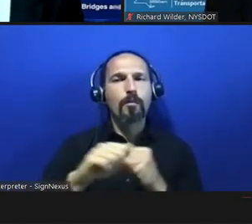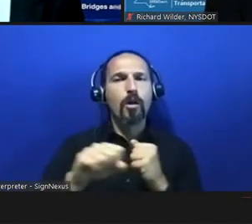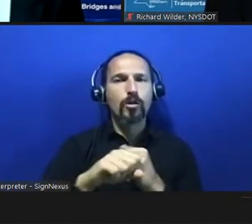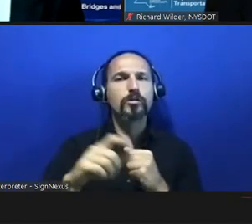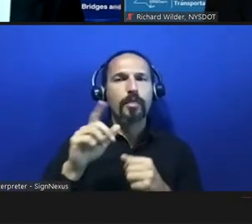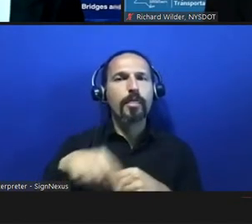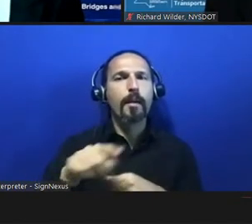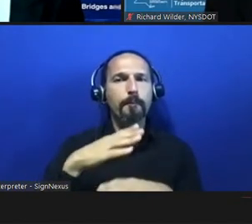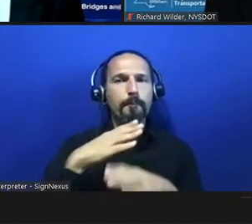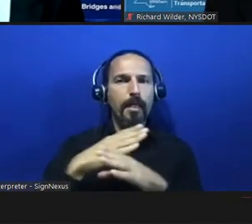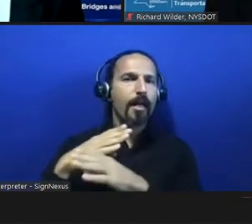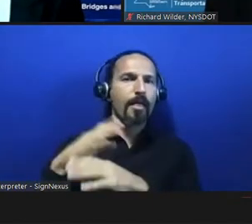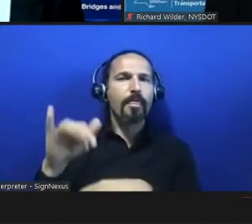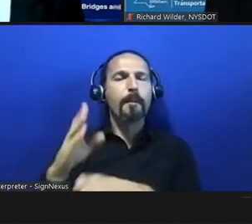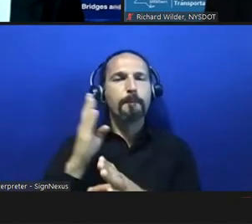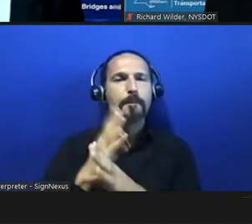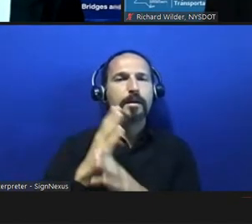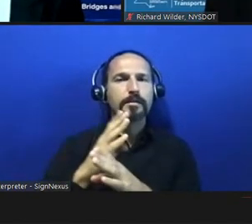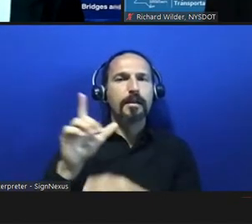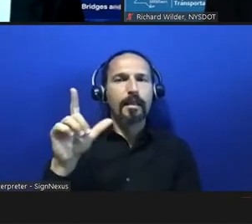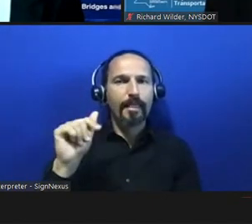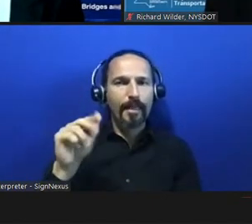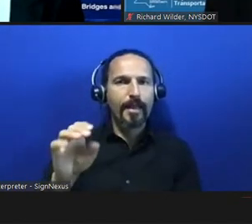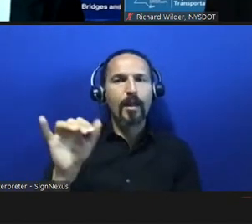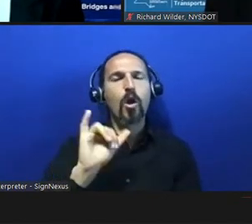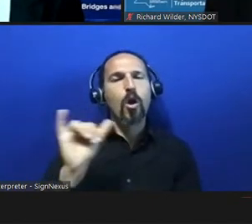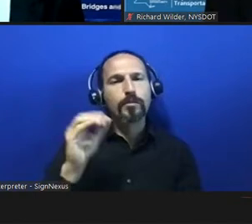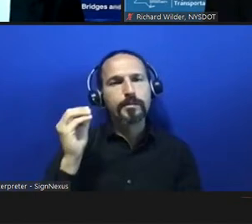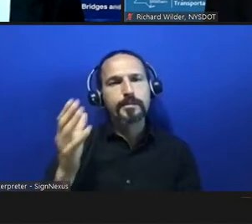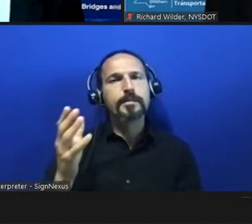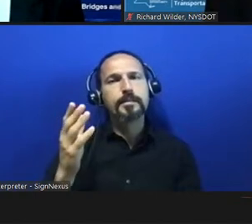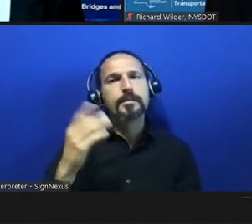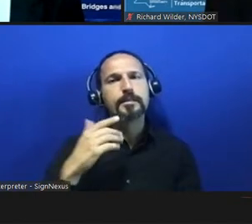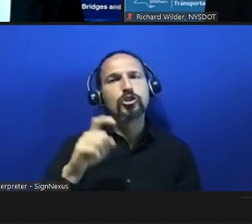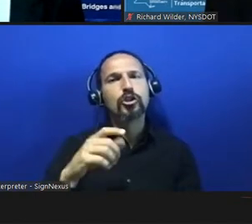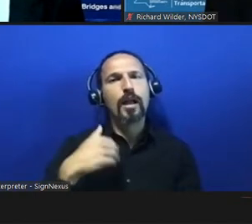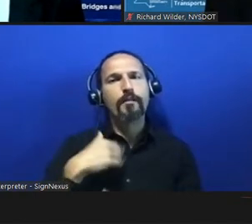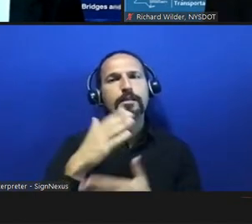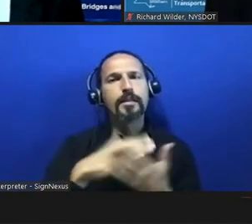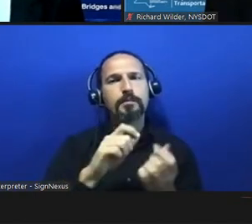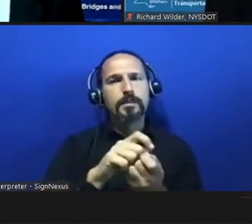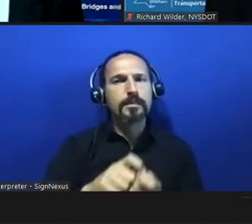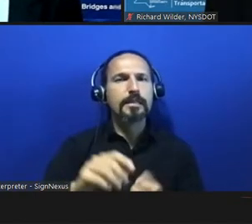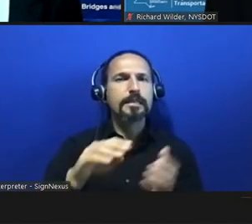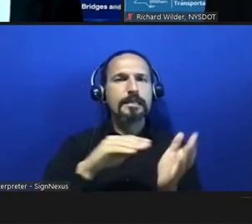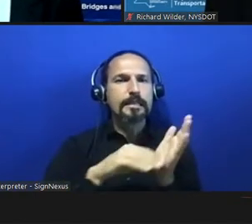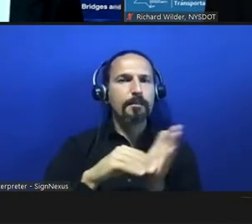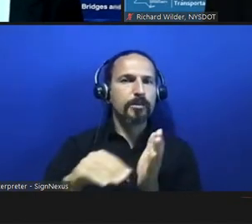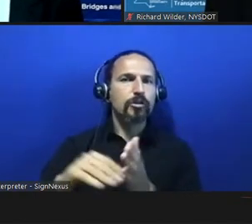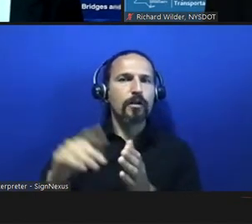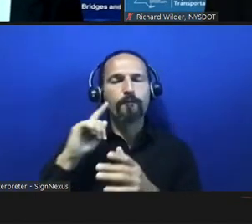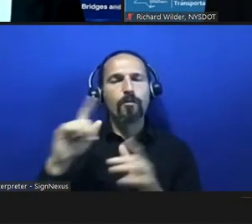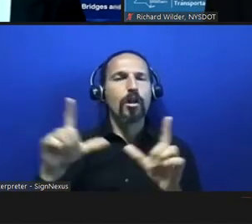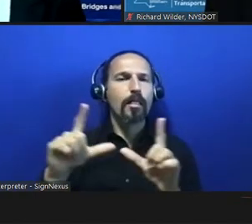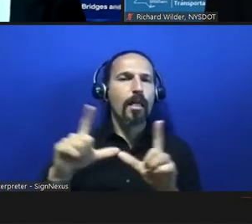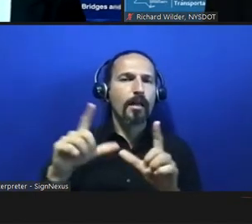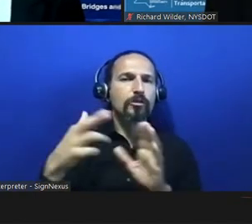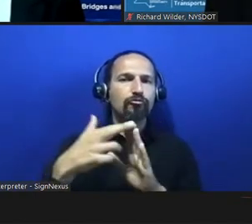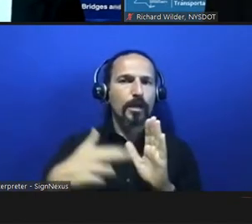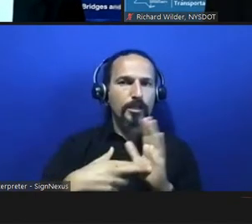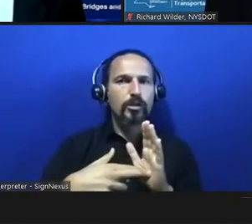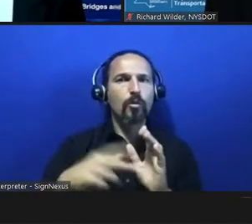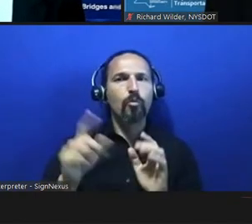always blocking those bus lanes also there should be some type of exemption based on license registration